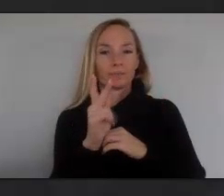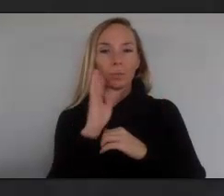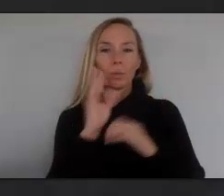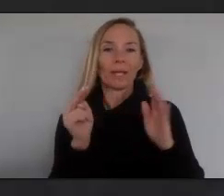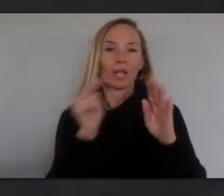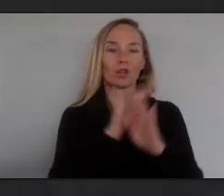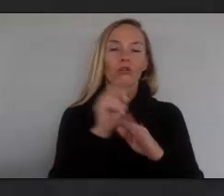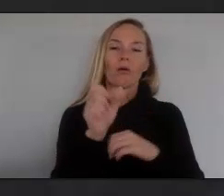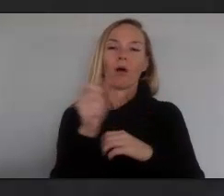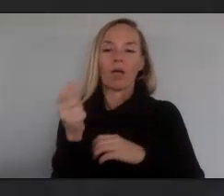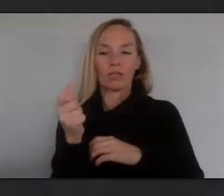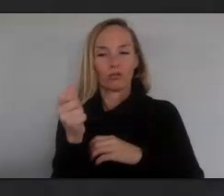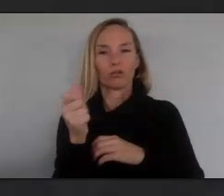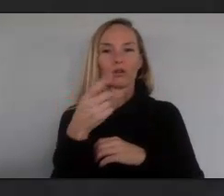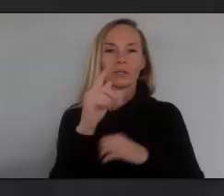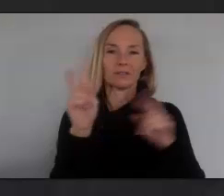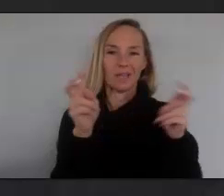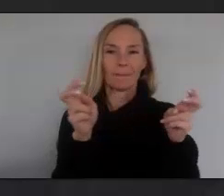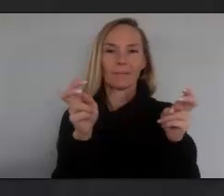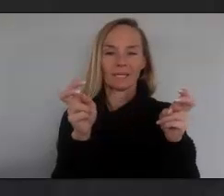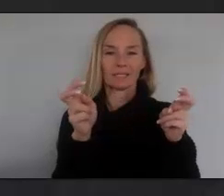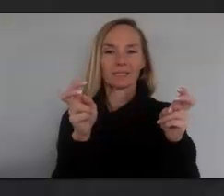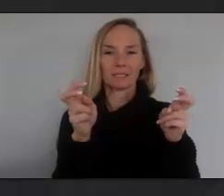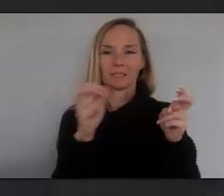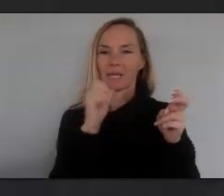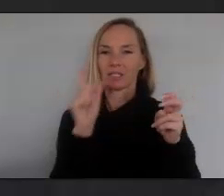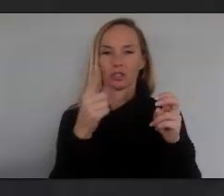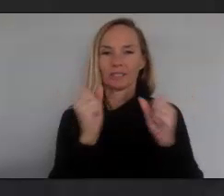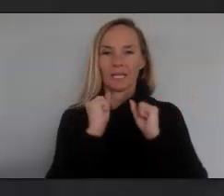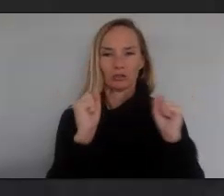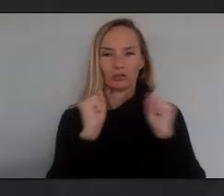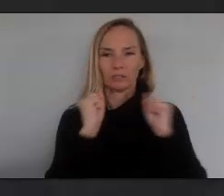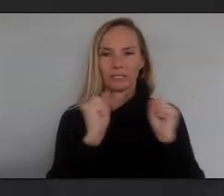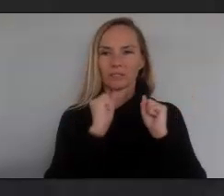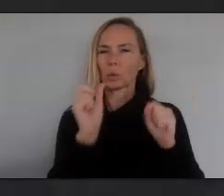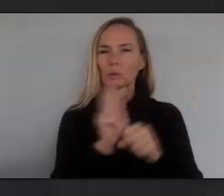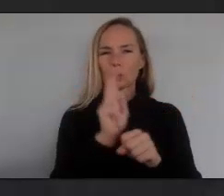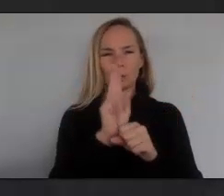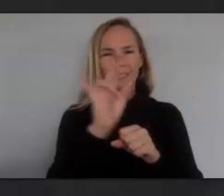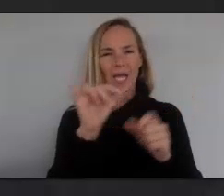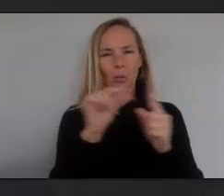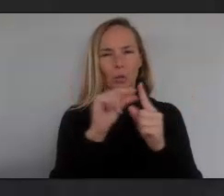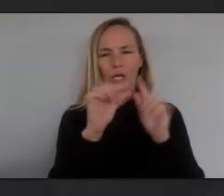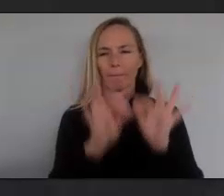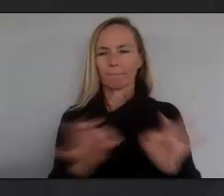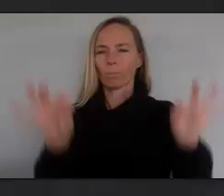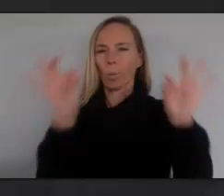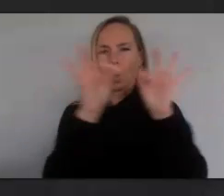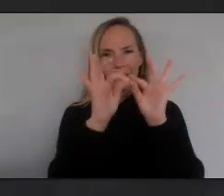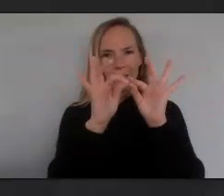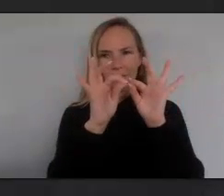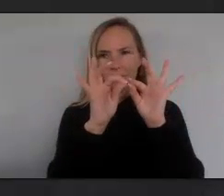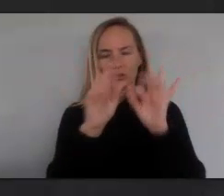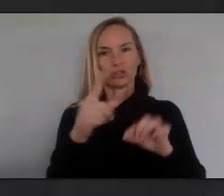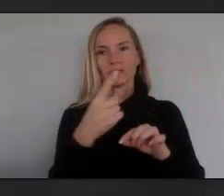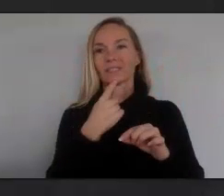topics besides exercise. Remember that when you write this type of hook, don't use the word important. Just tell why the topic is important.